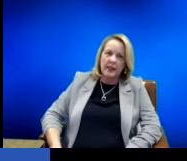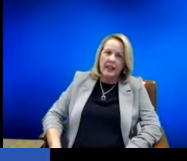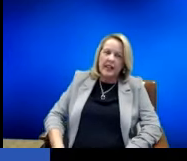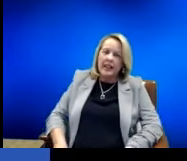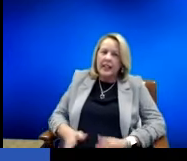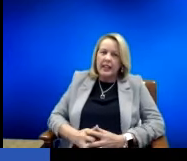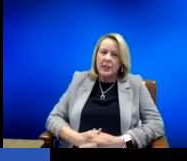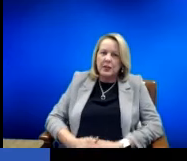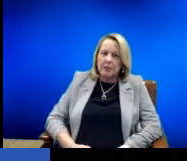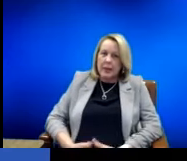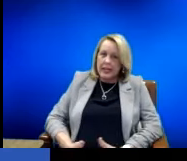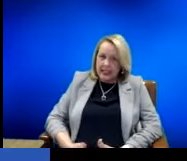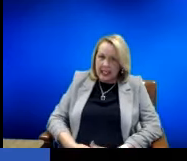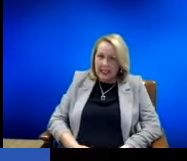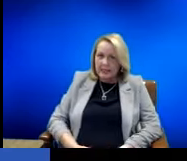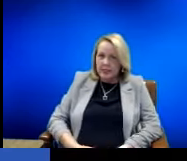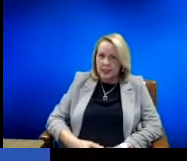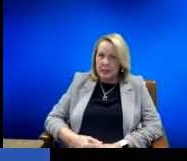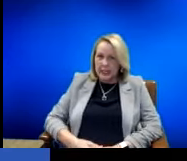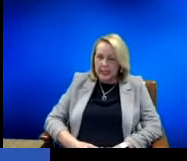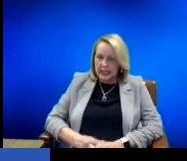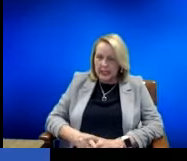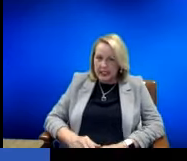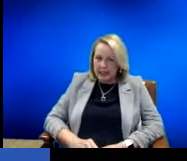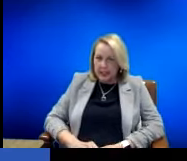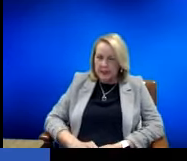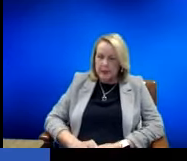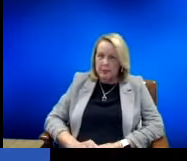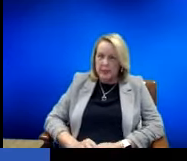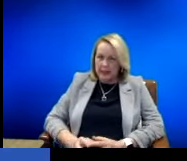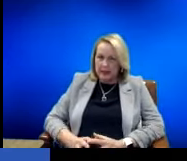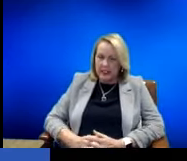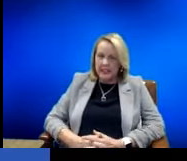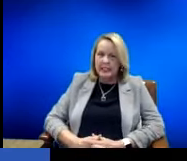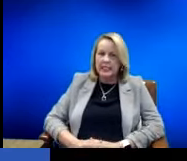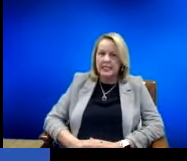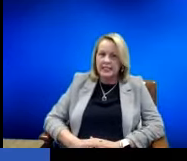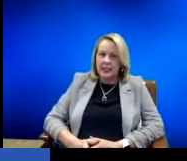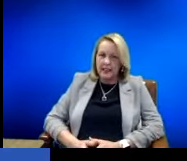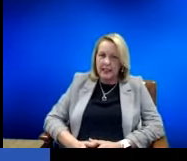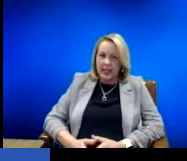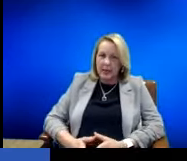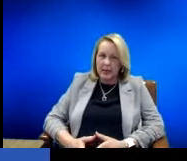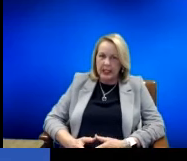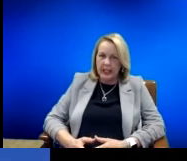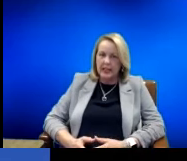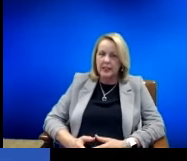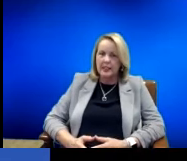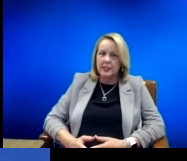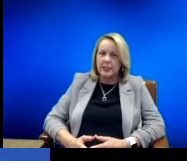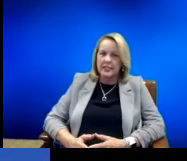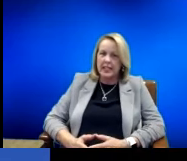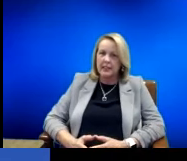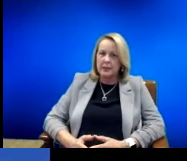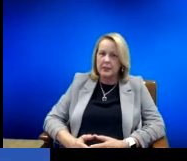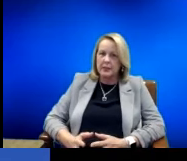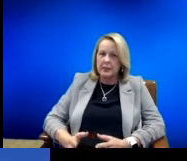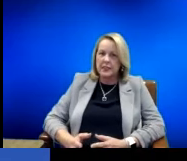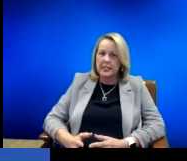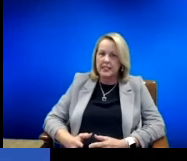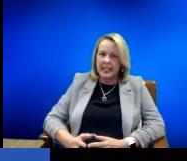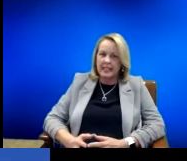ABLE: you can maintain certain means tested federal benefits and still have an ABLE account. You can save